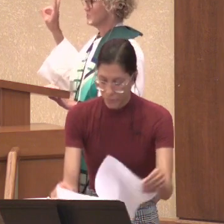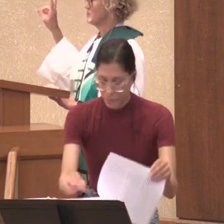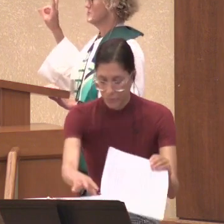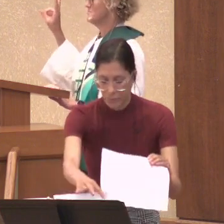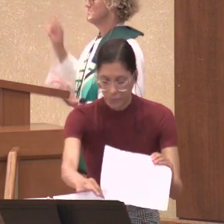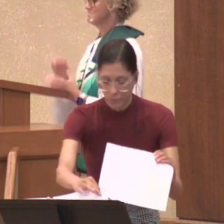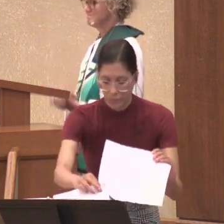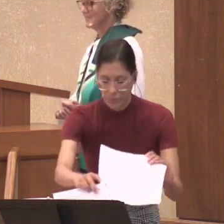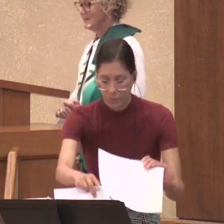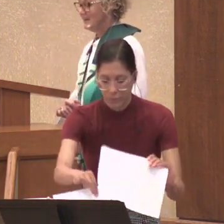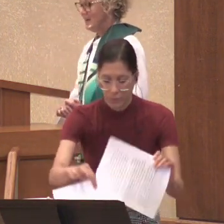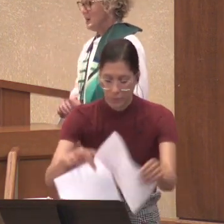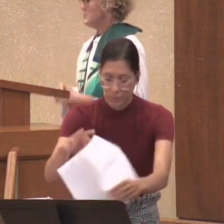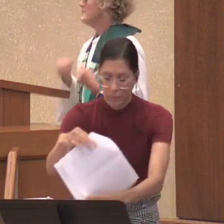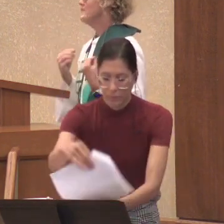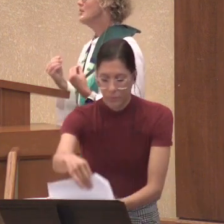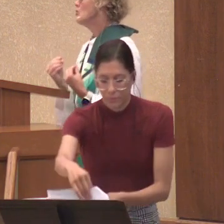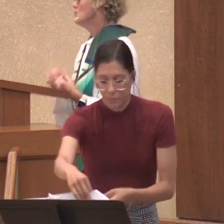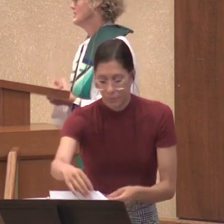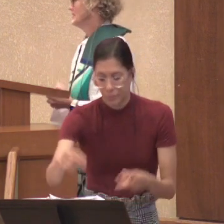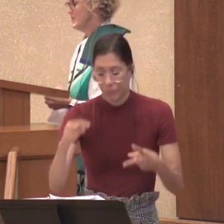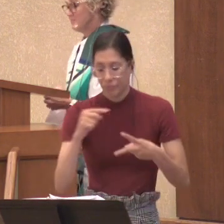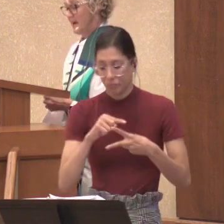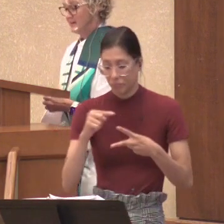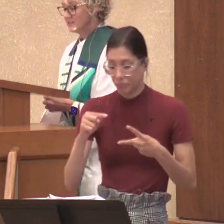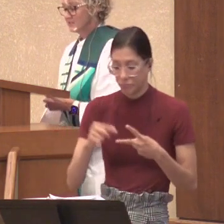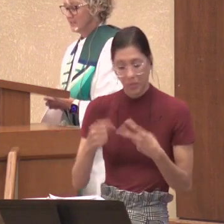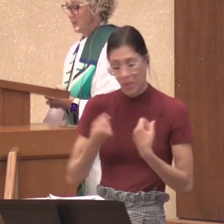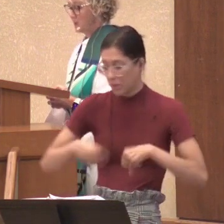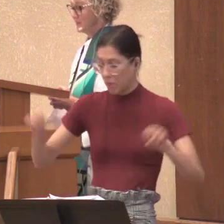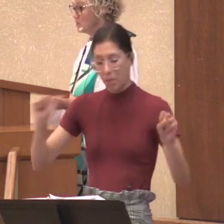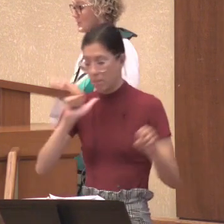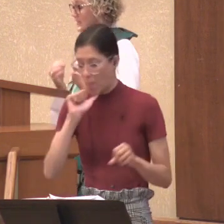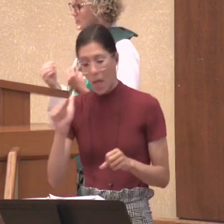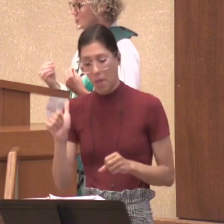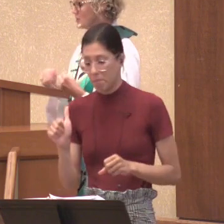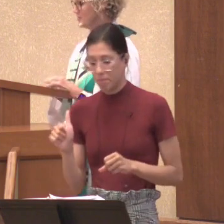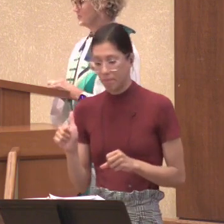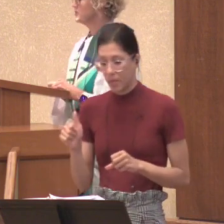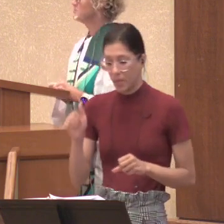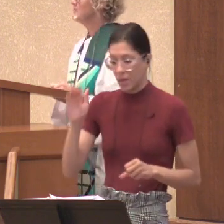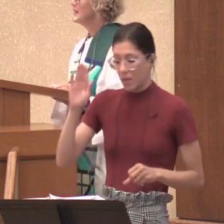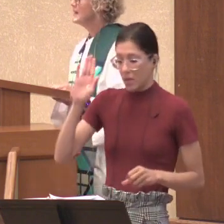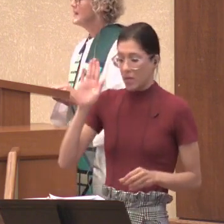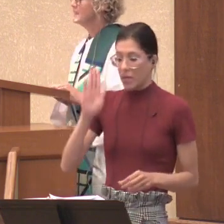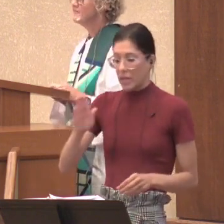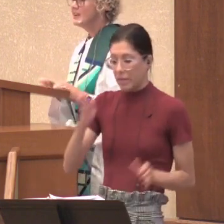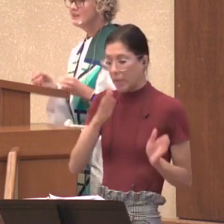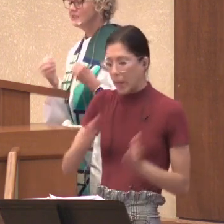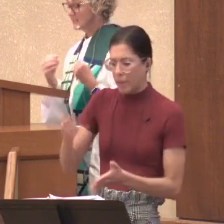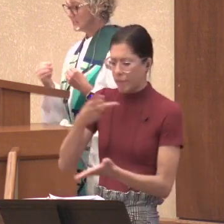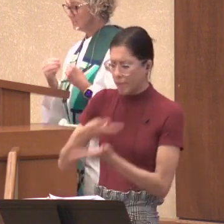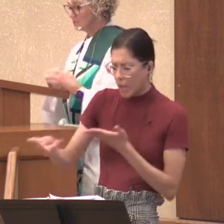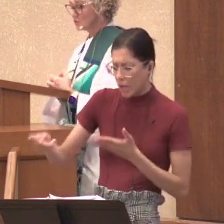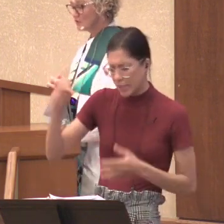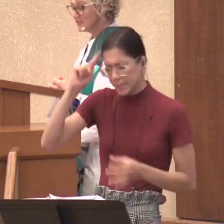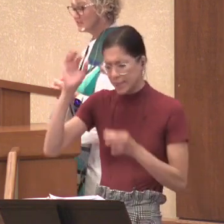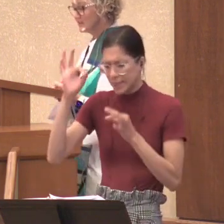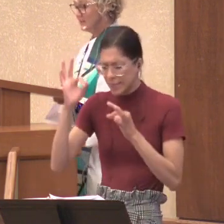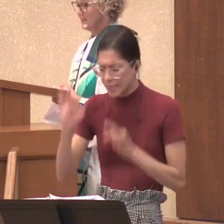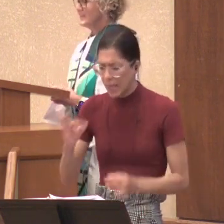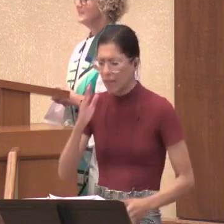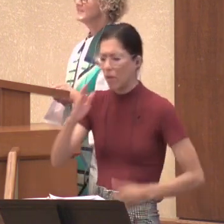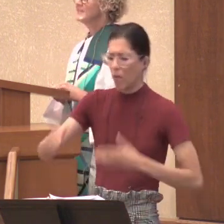courageous crew. But Pharaoh wouldn't give up that easily. When he learned that this plan had failed and he'd been